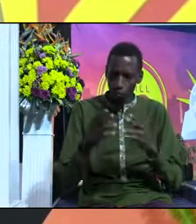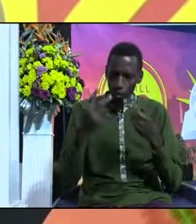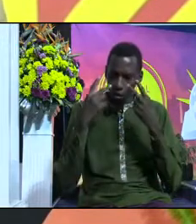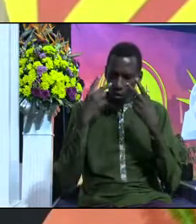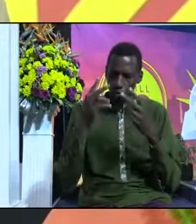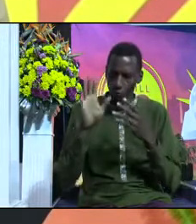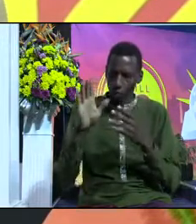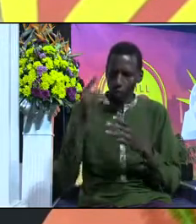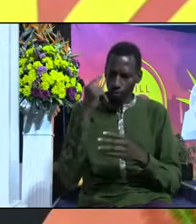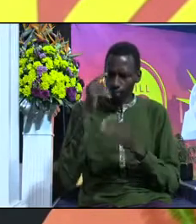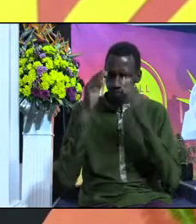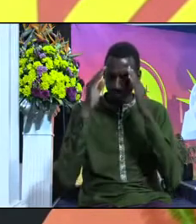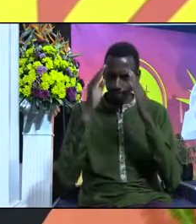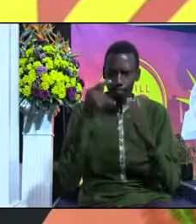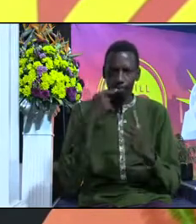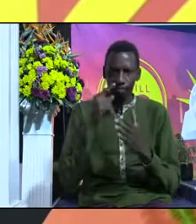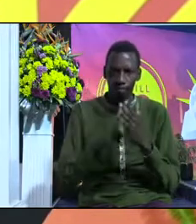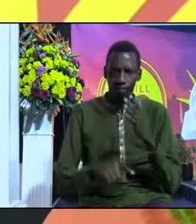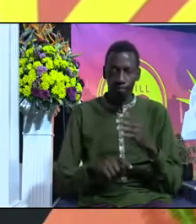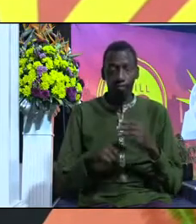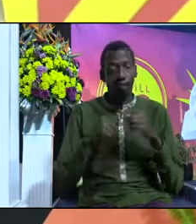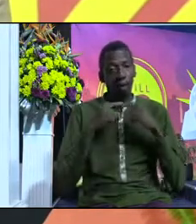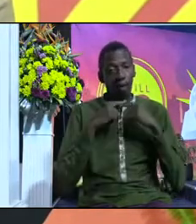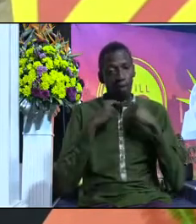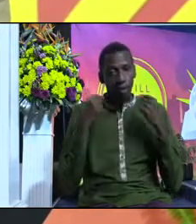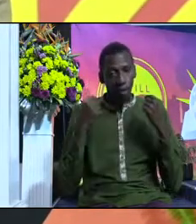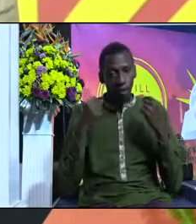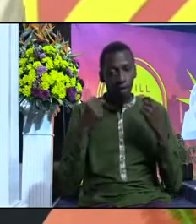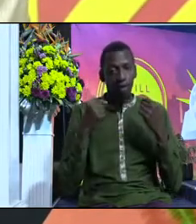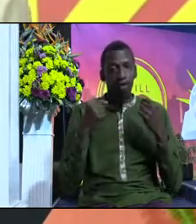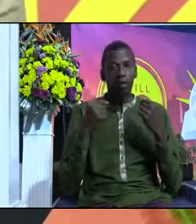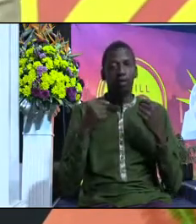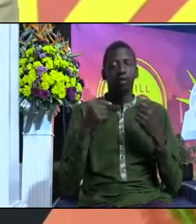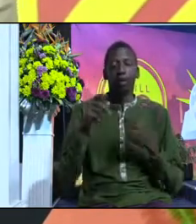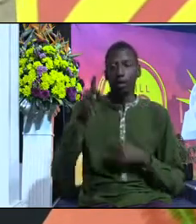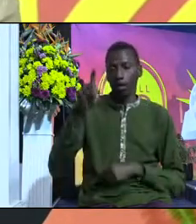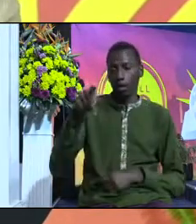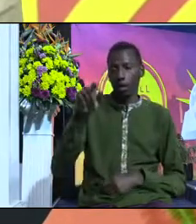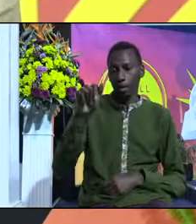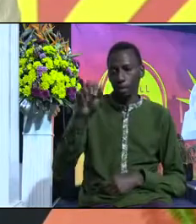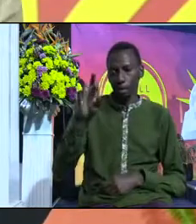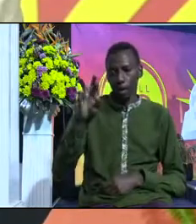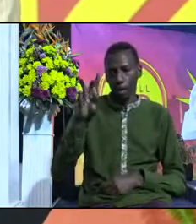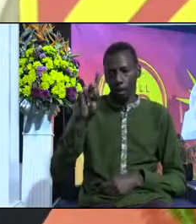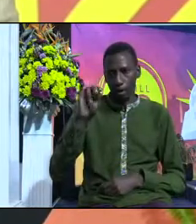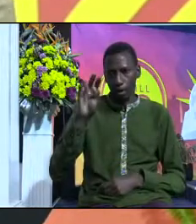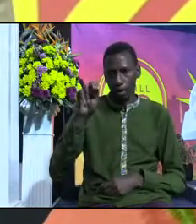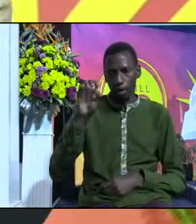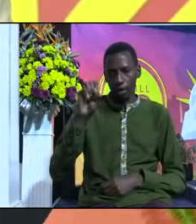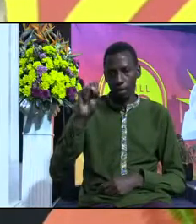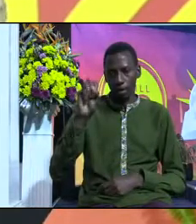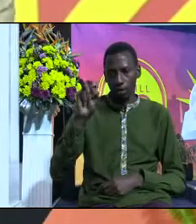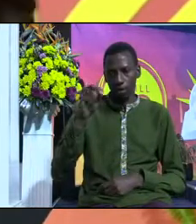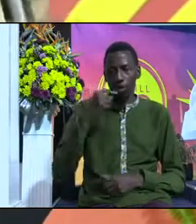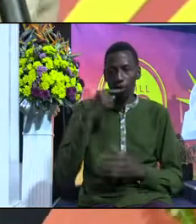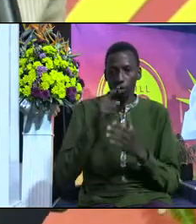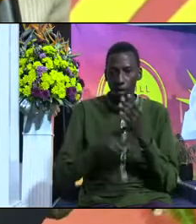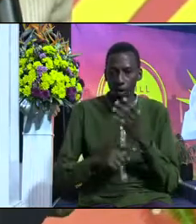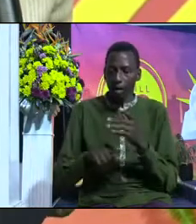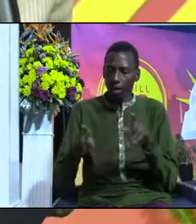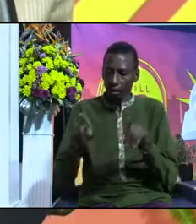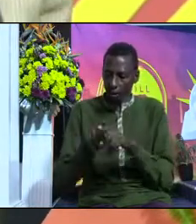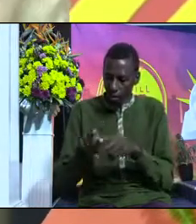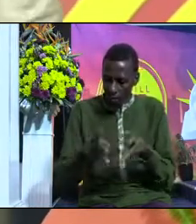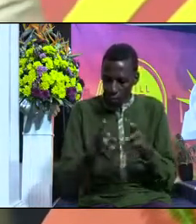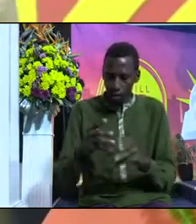and tell them that Pastor Lester Aubrey Parkinson told you to tell them, so did